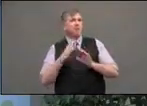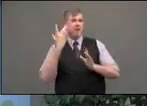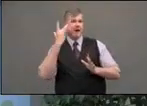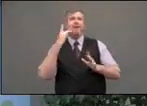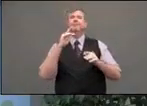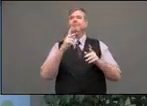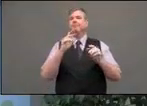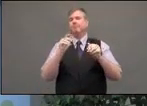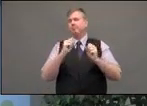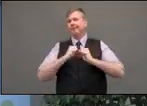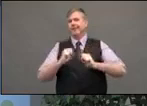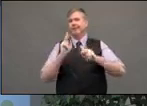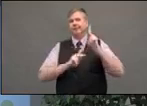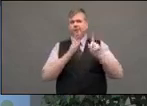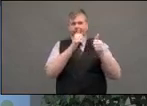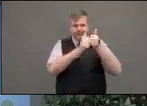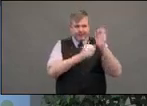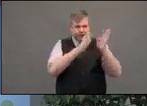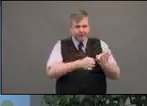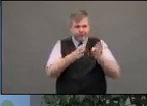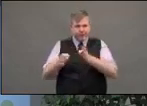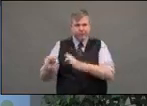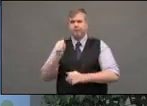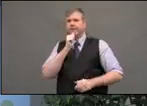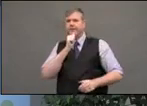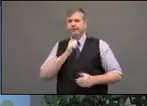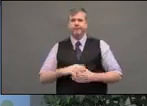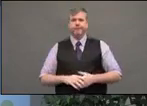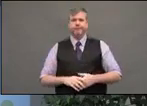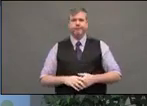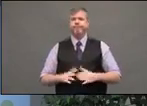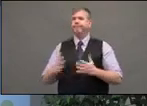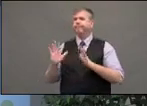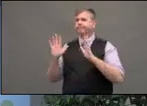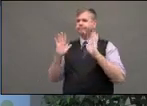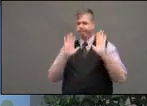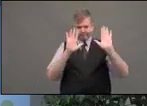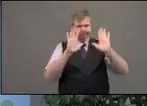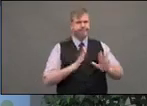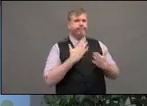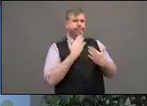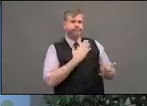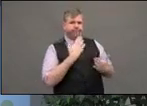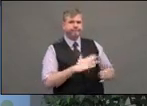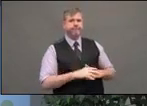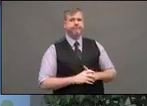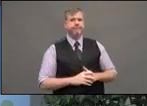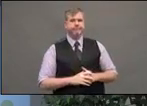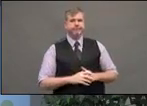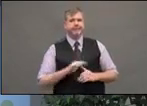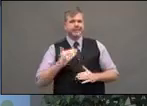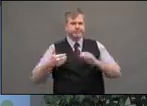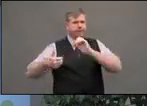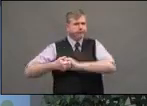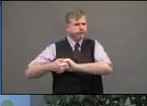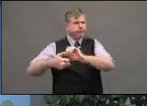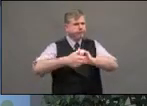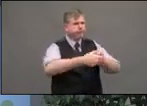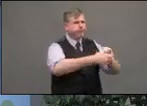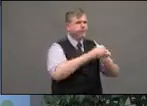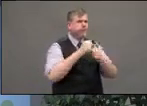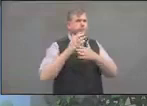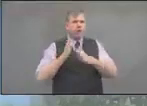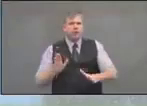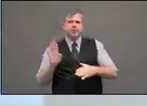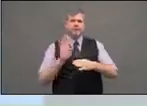So it sounds like together with the county, our partners, our businesses in the community, and every individual who takes and